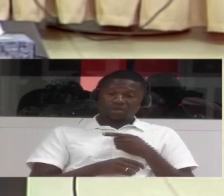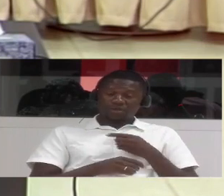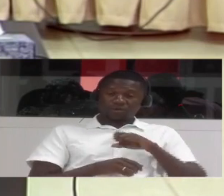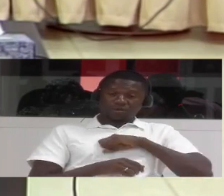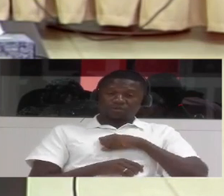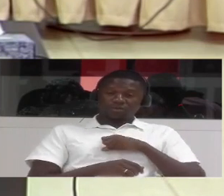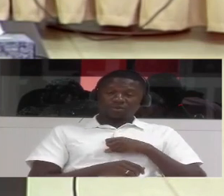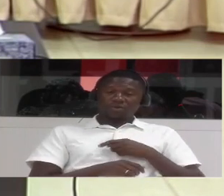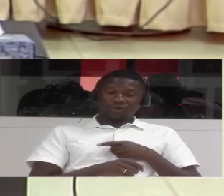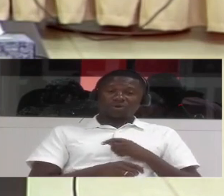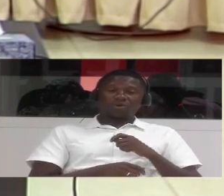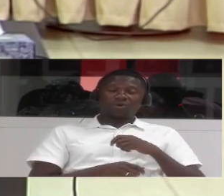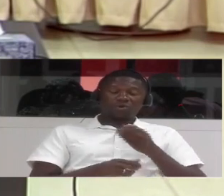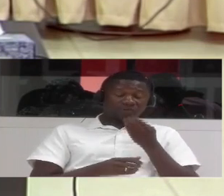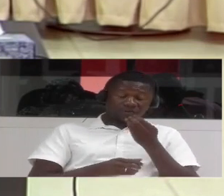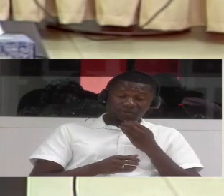your survival mode.